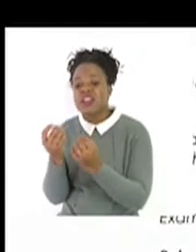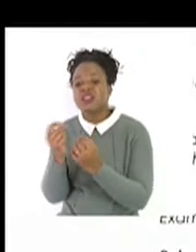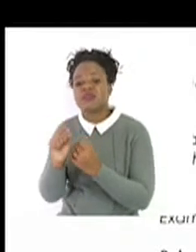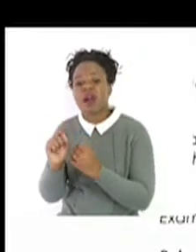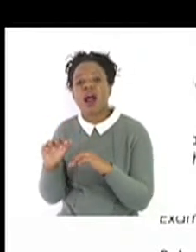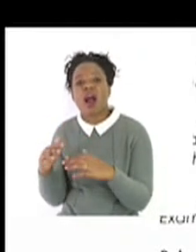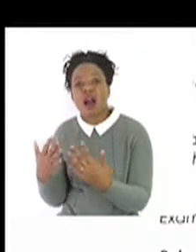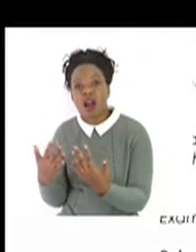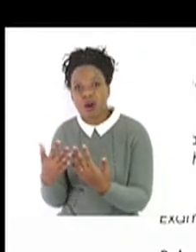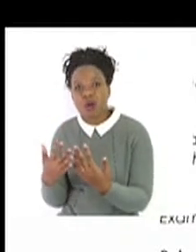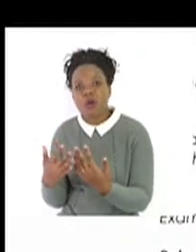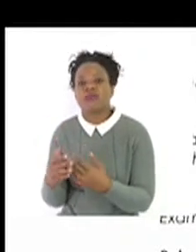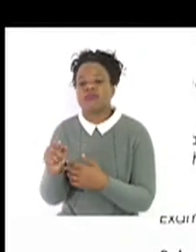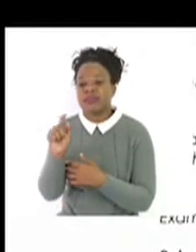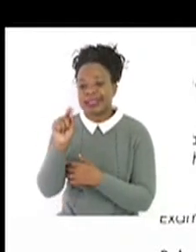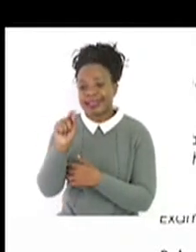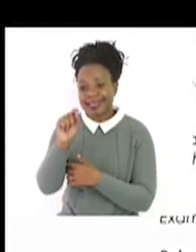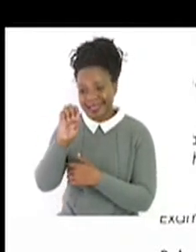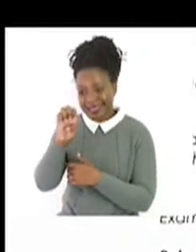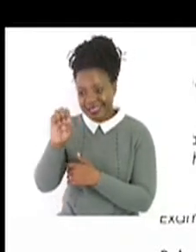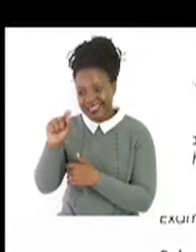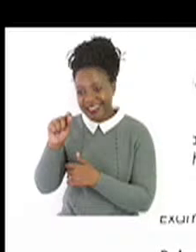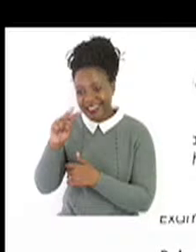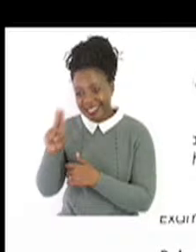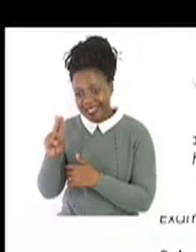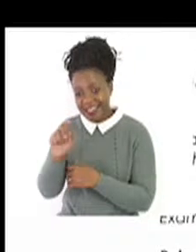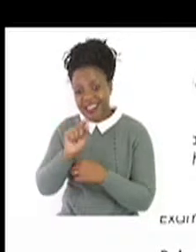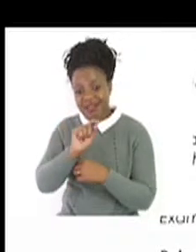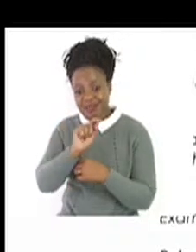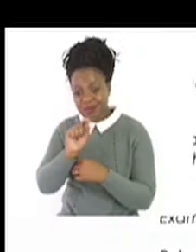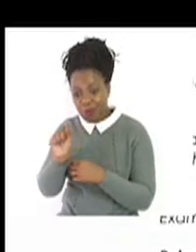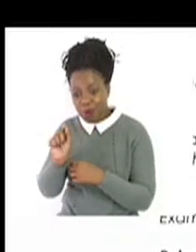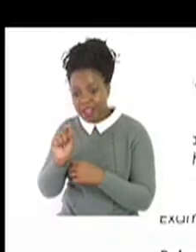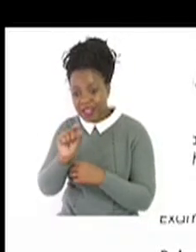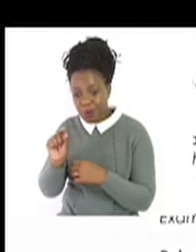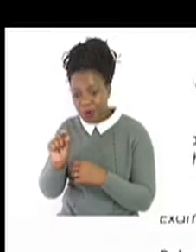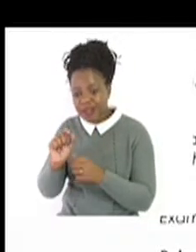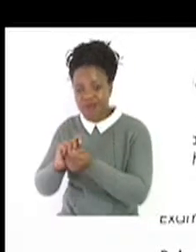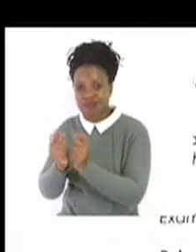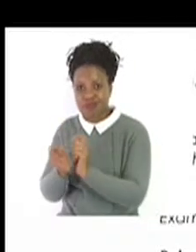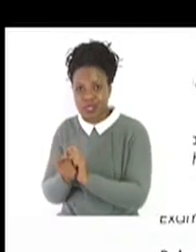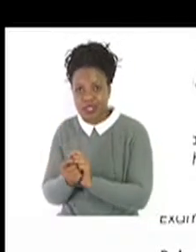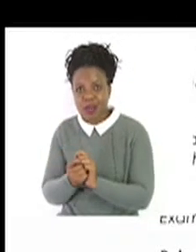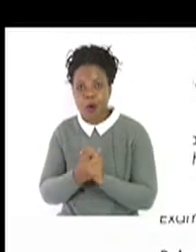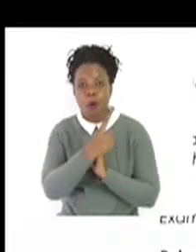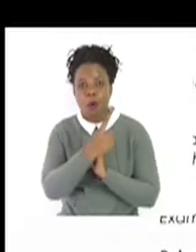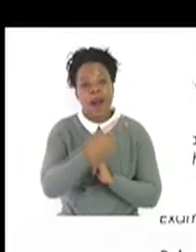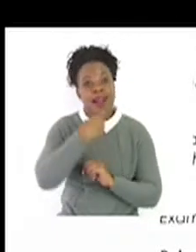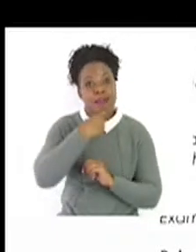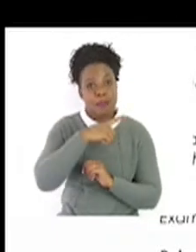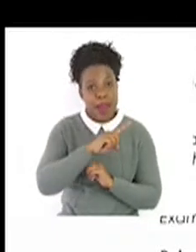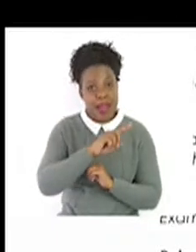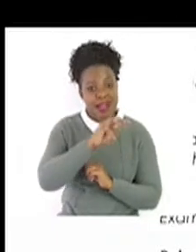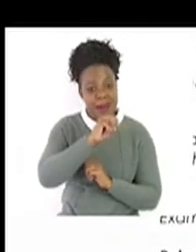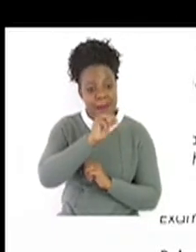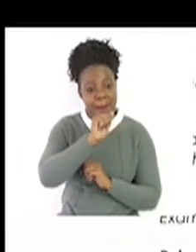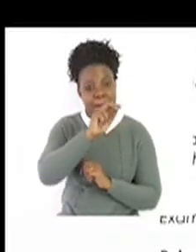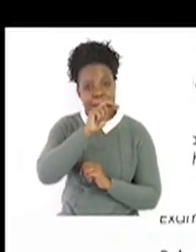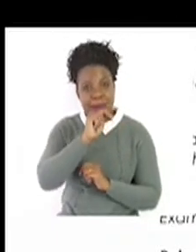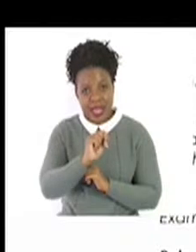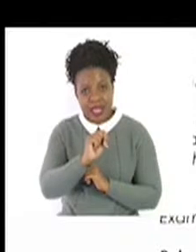One many, many, many, with an E. One foot,